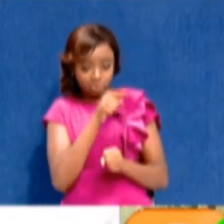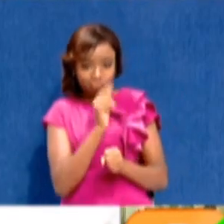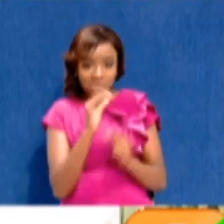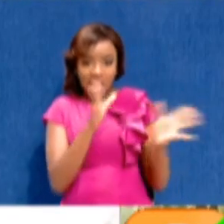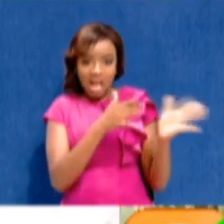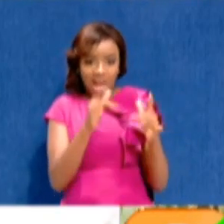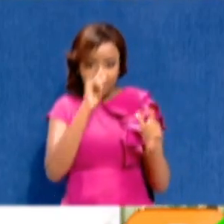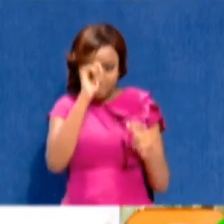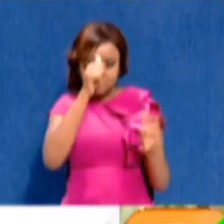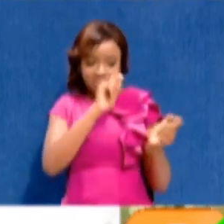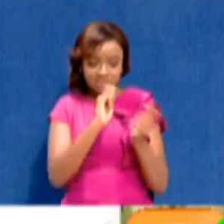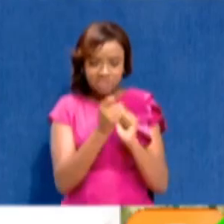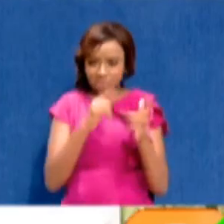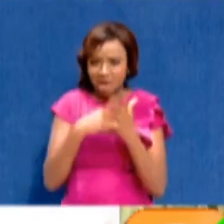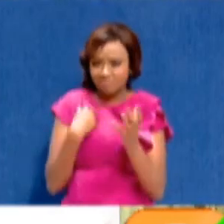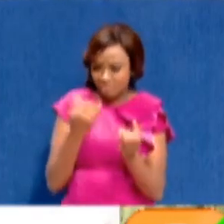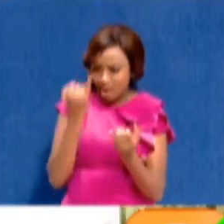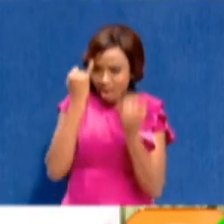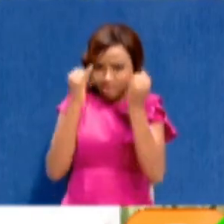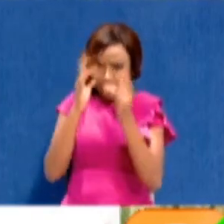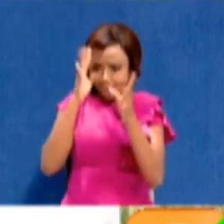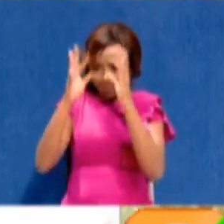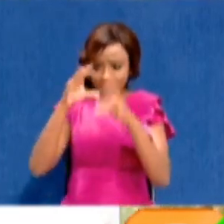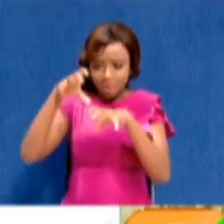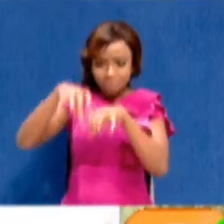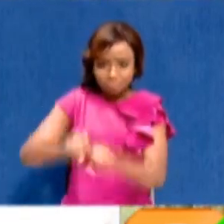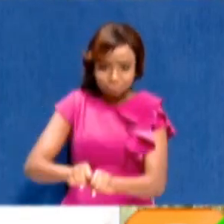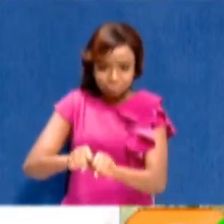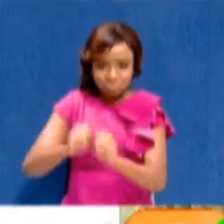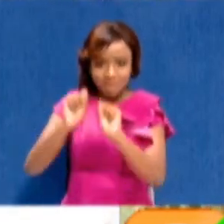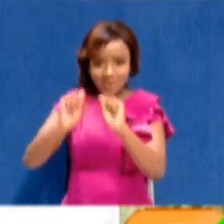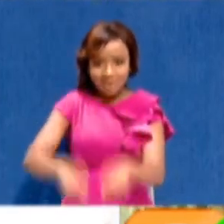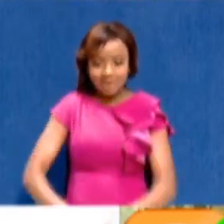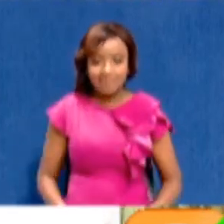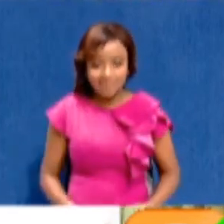agriculture, opportunities to innovate and adapt have emerged.